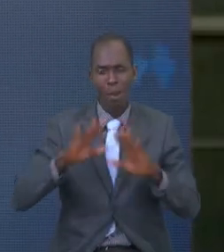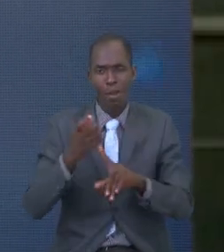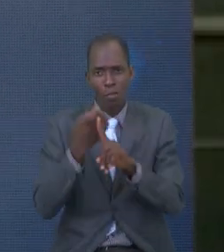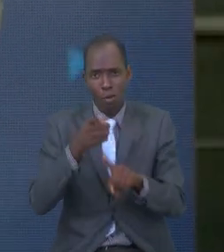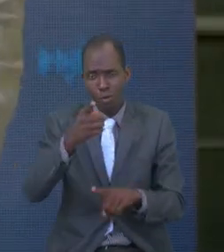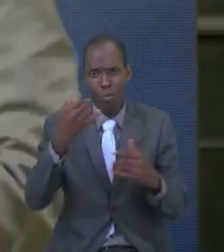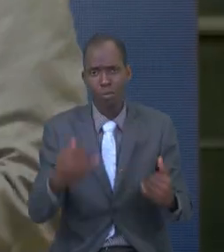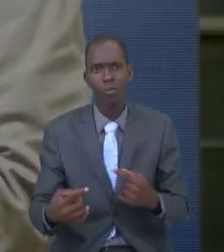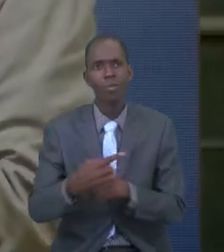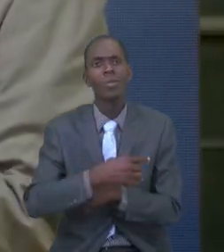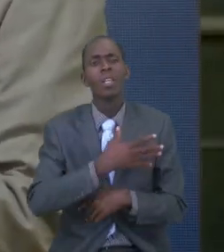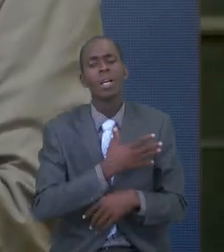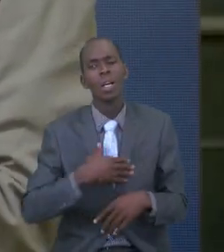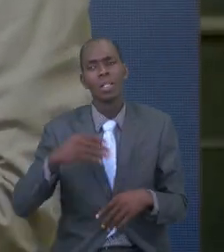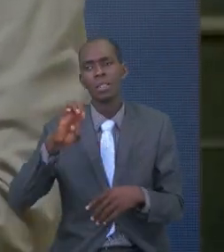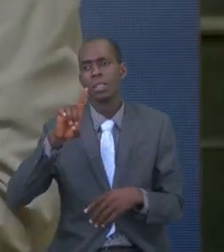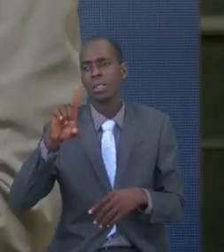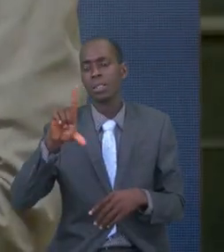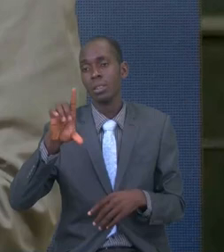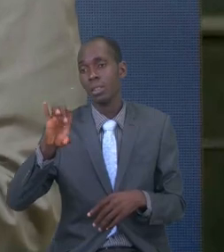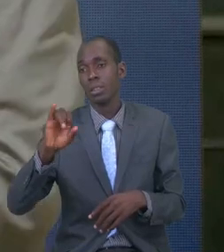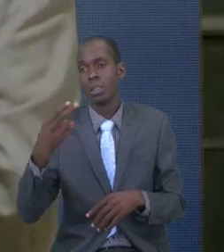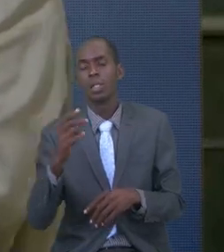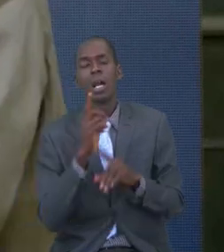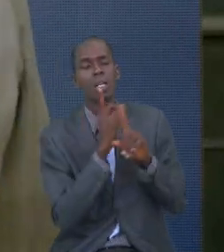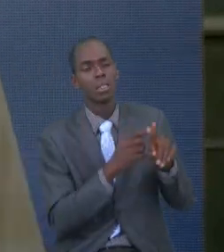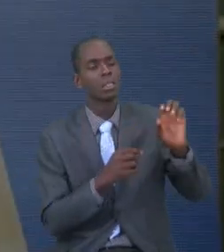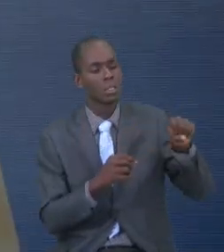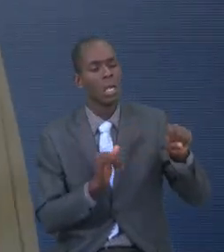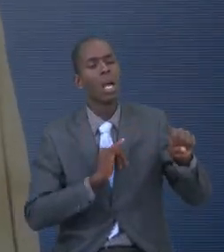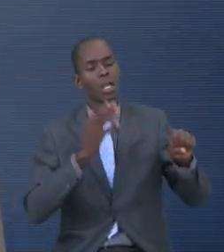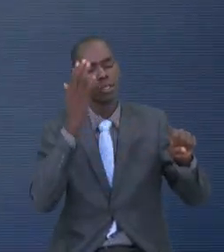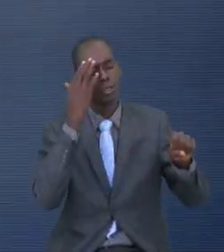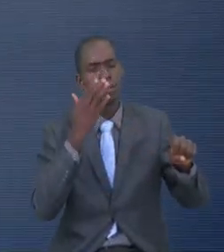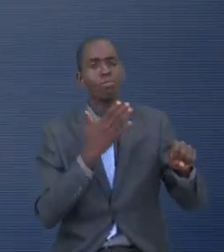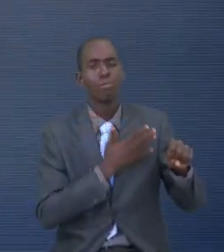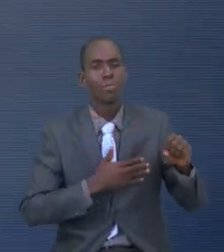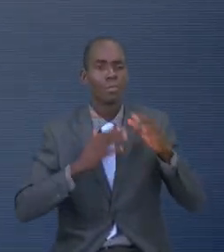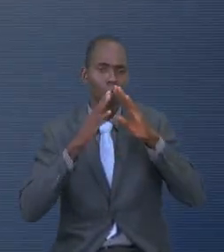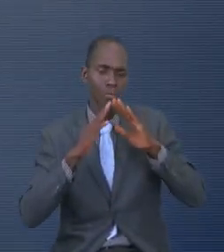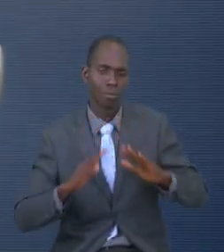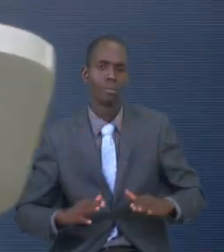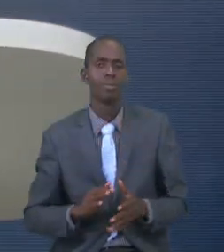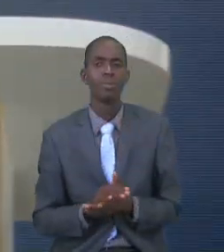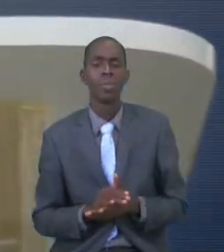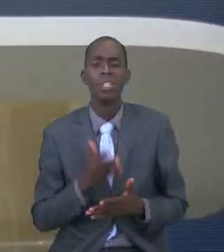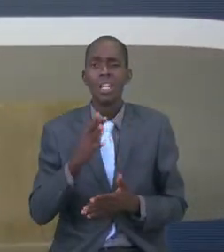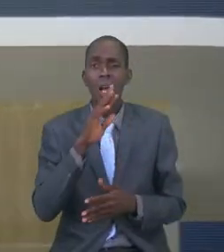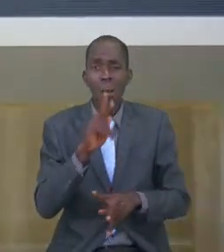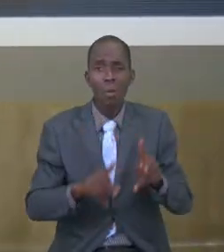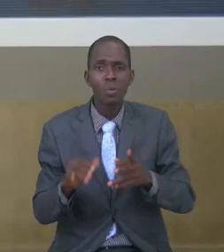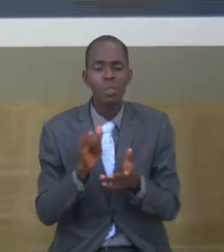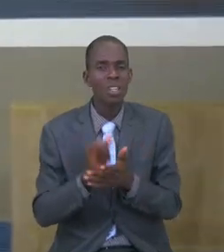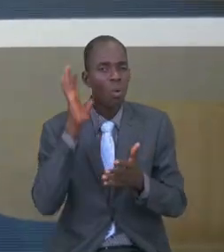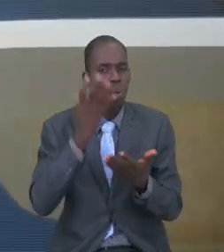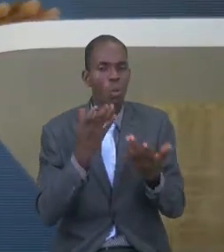And he answered, yea, I know it, hold thy peace. There are people that will hold you back